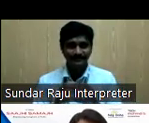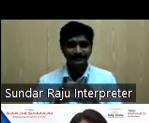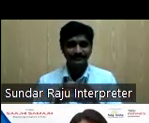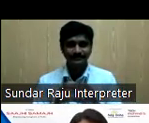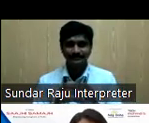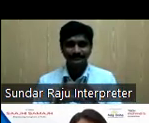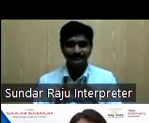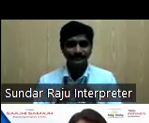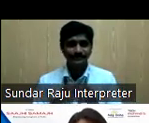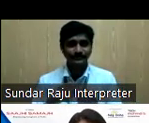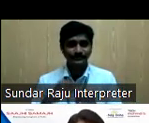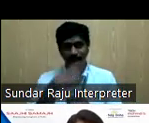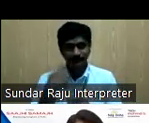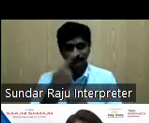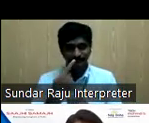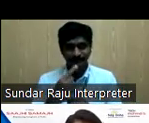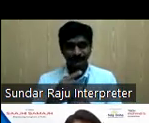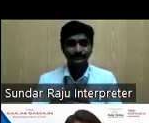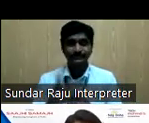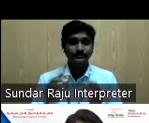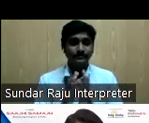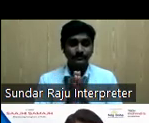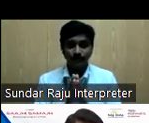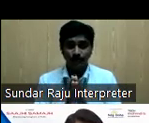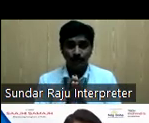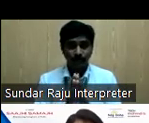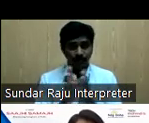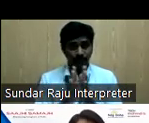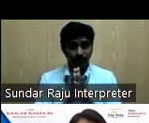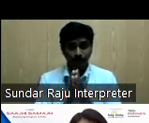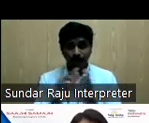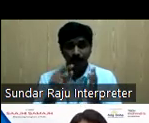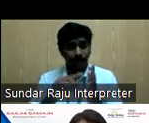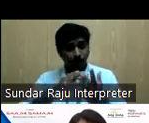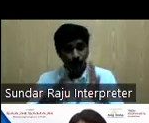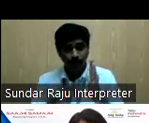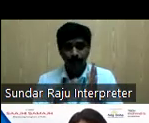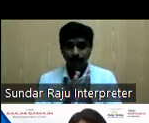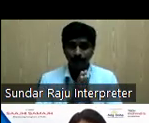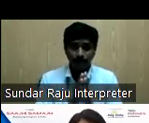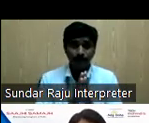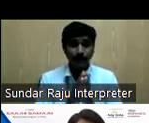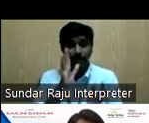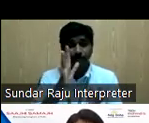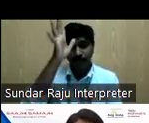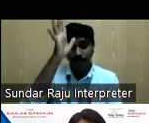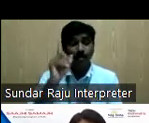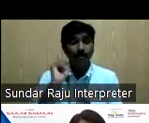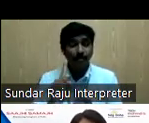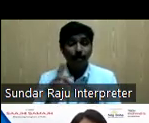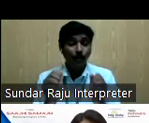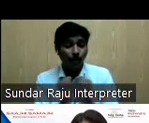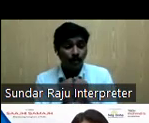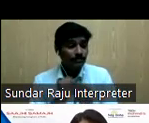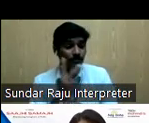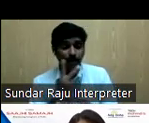The compendium is expected to be a one-stop resource booklet for persons with disabilities and their parents and caregivers, with verified